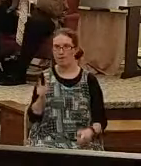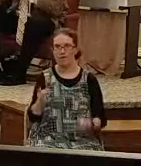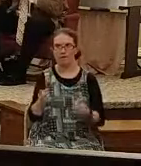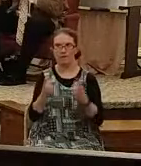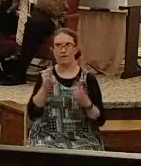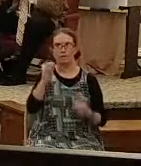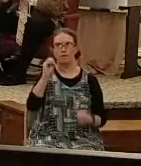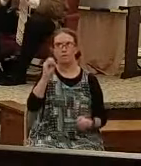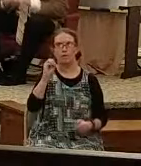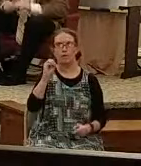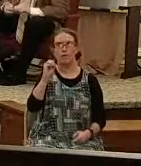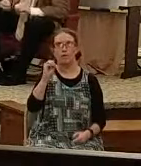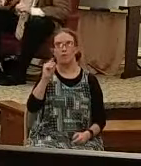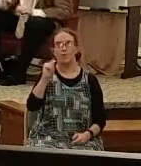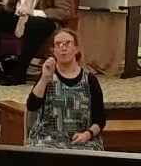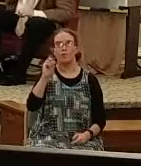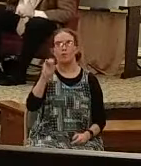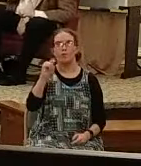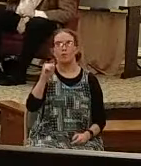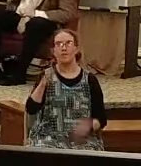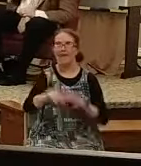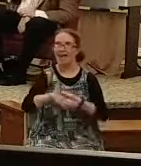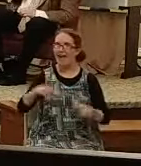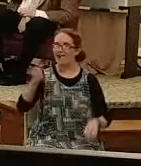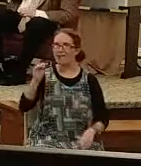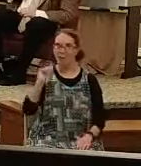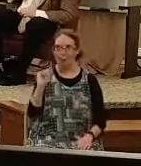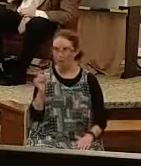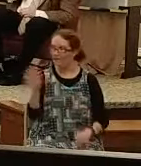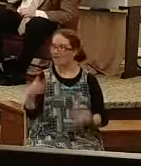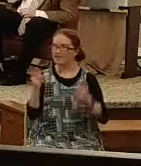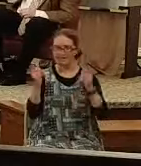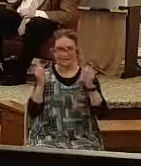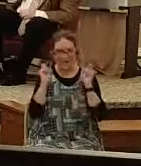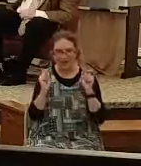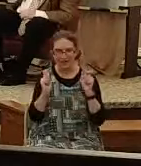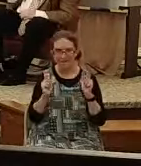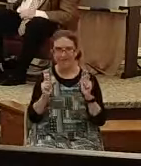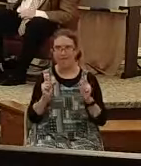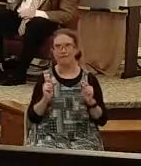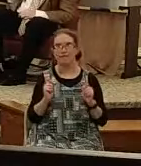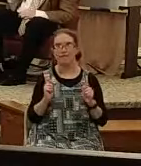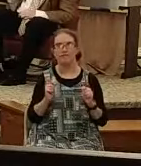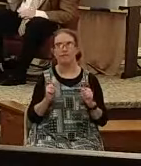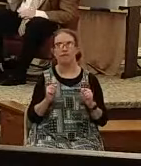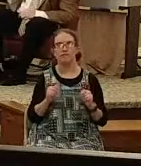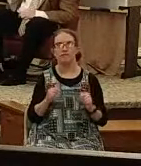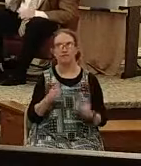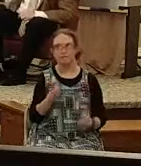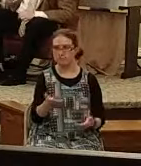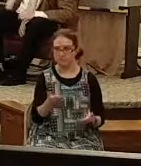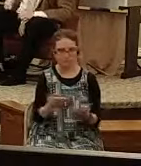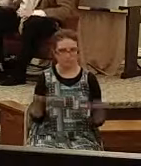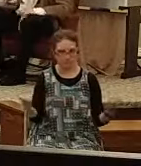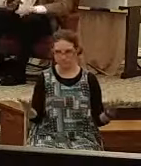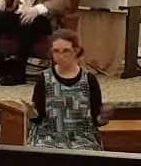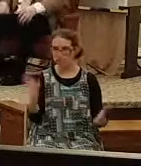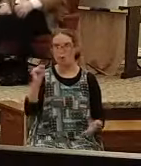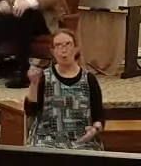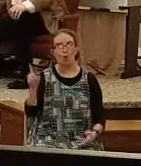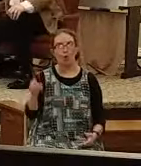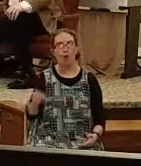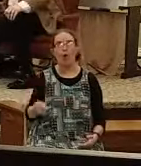notoriety. Just out of nowhere, all of a sudden, there they were. Nobody